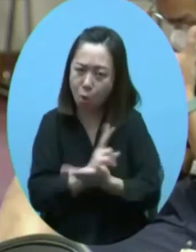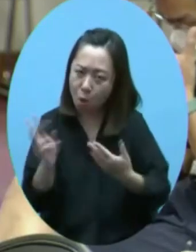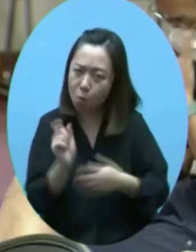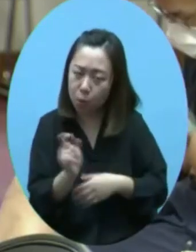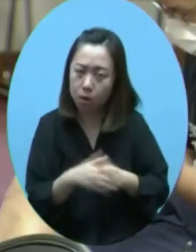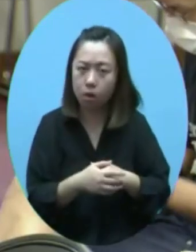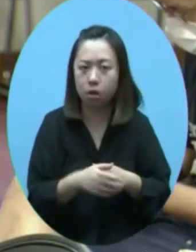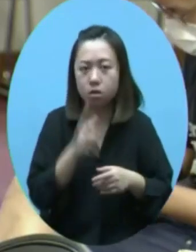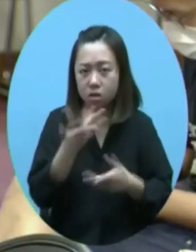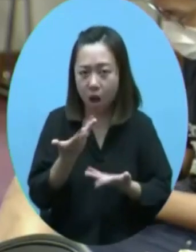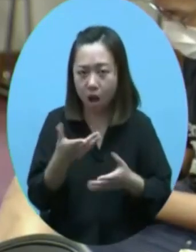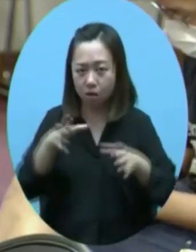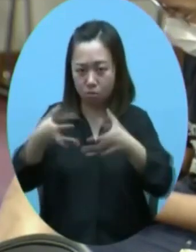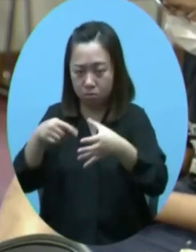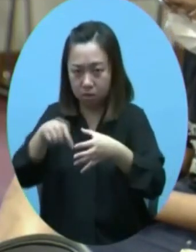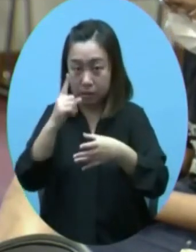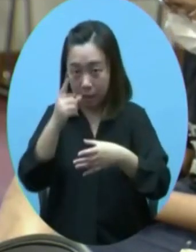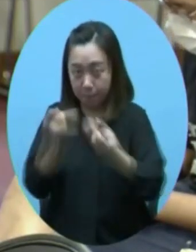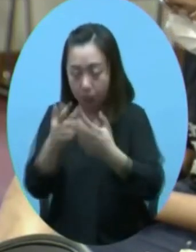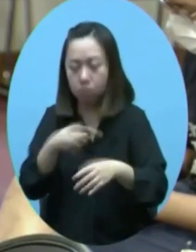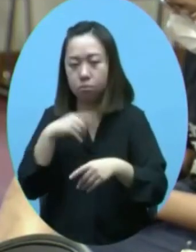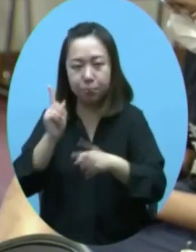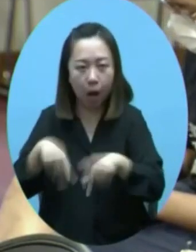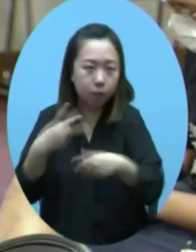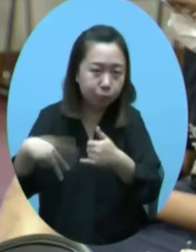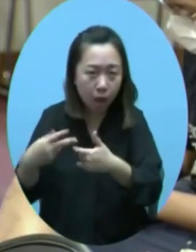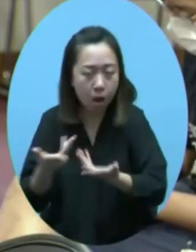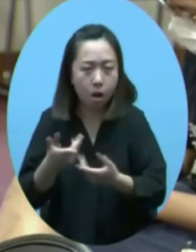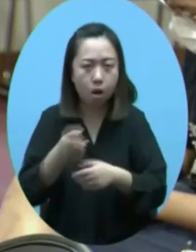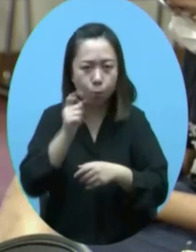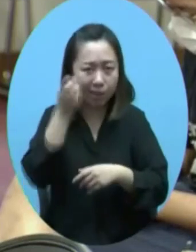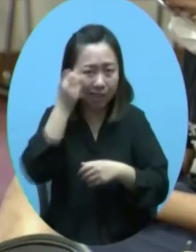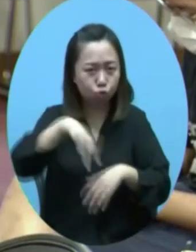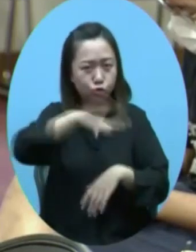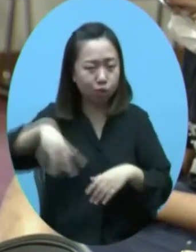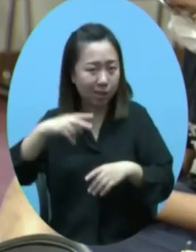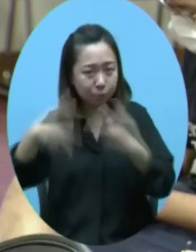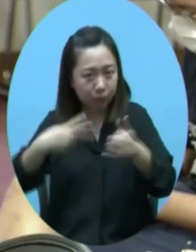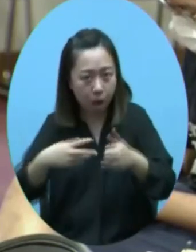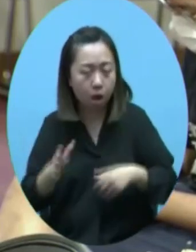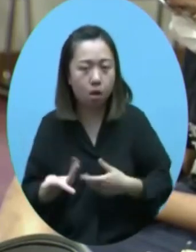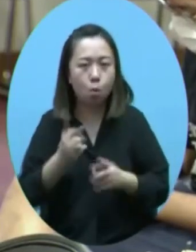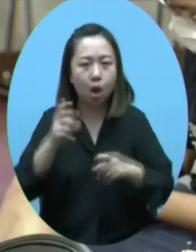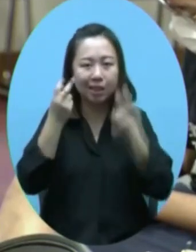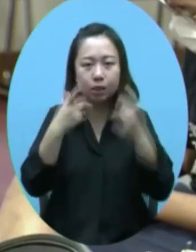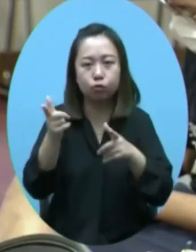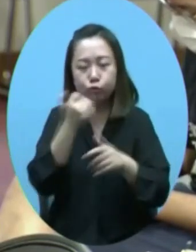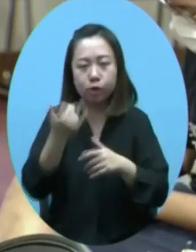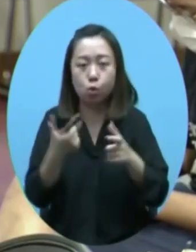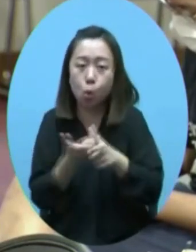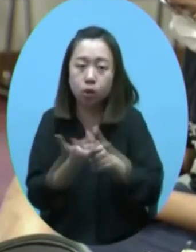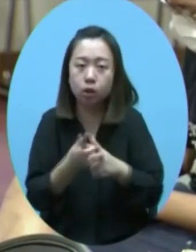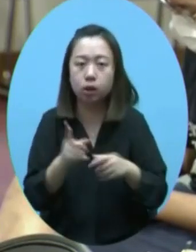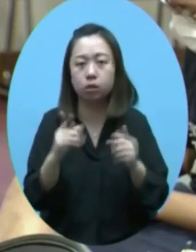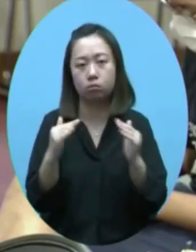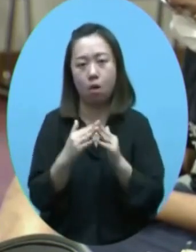to be refined, or is there confinement as enough? We suggest the universal testing. We suggest the